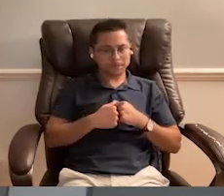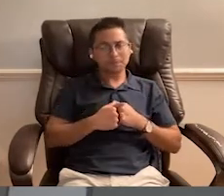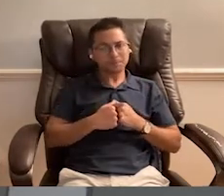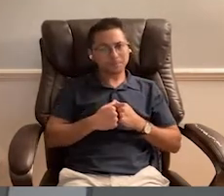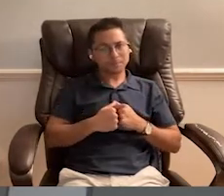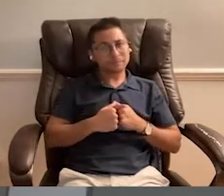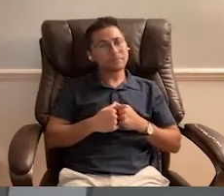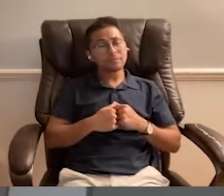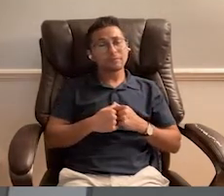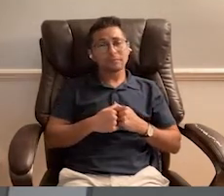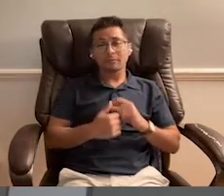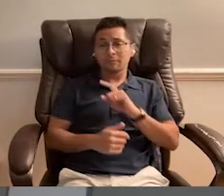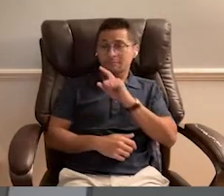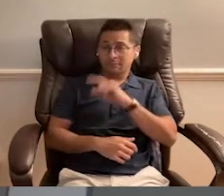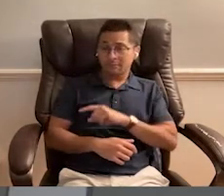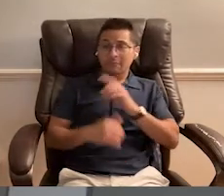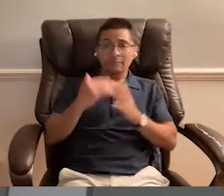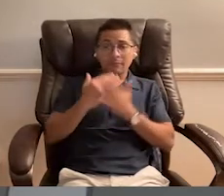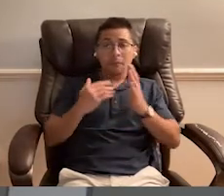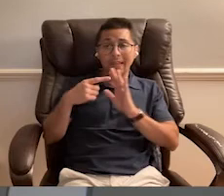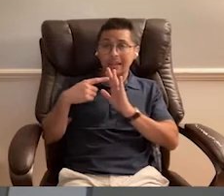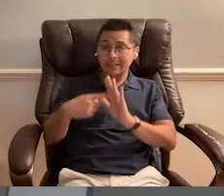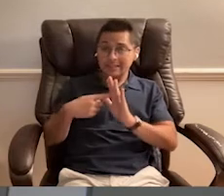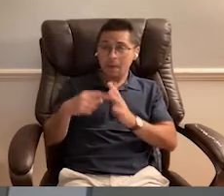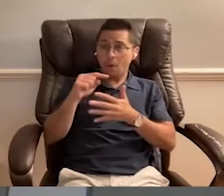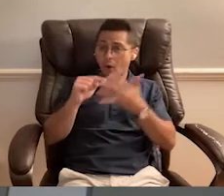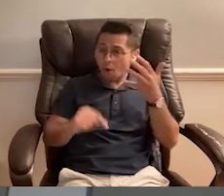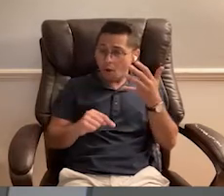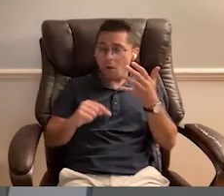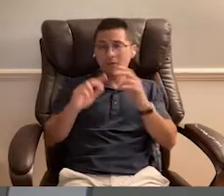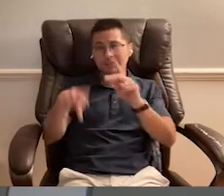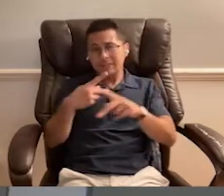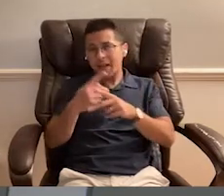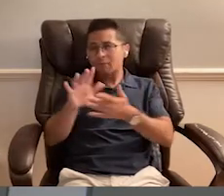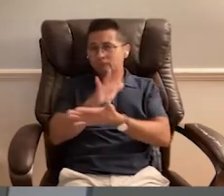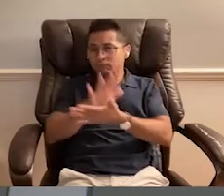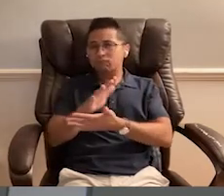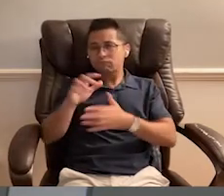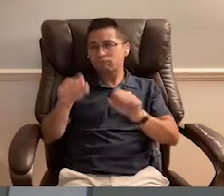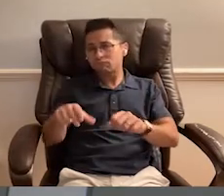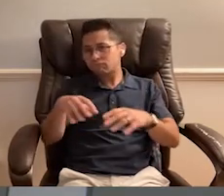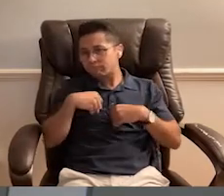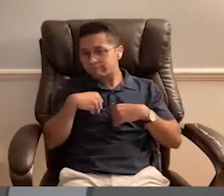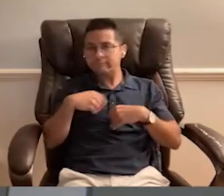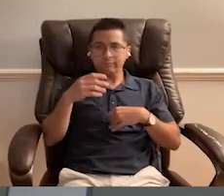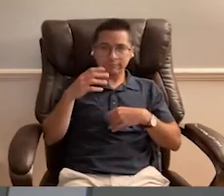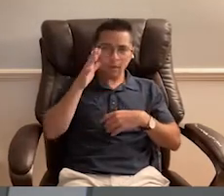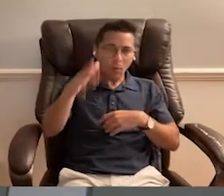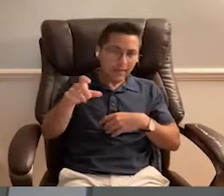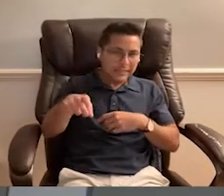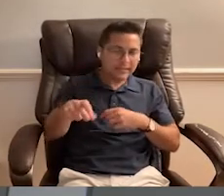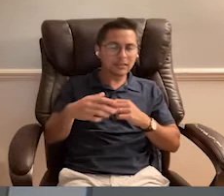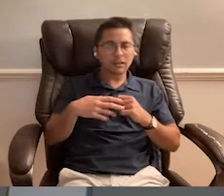pieces would be here in just a second. So these are some of the examples of the types of documentation that